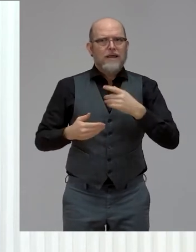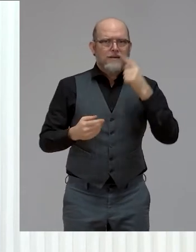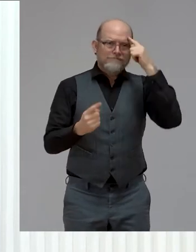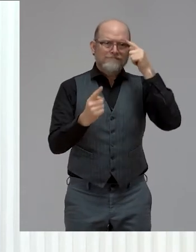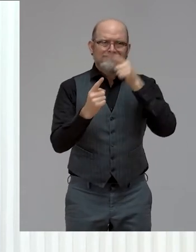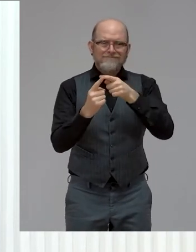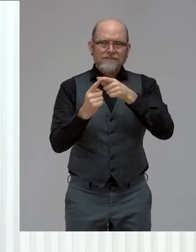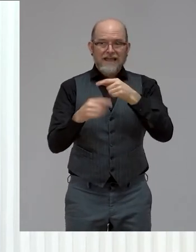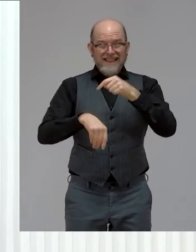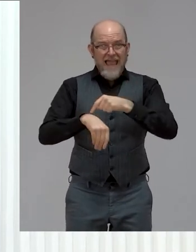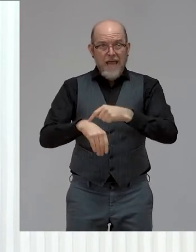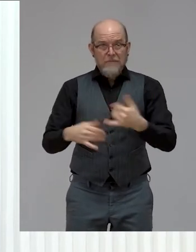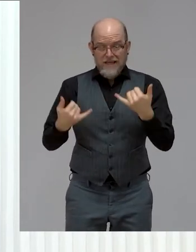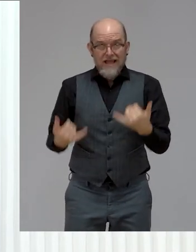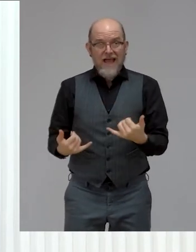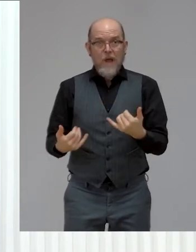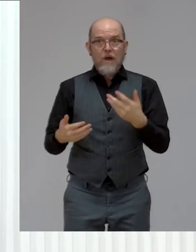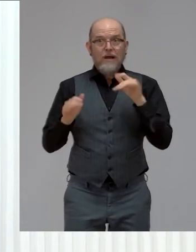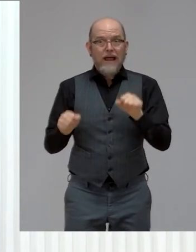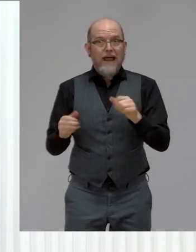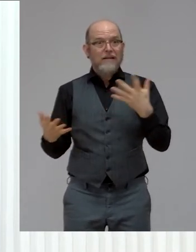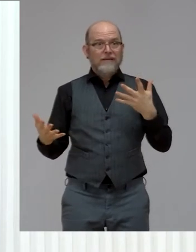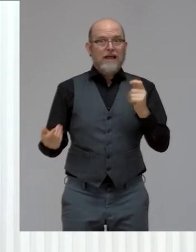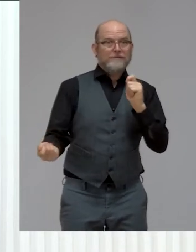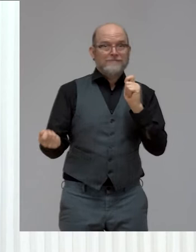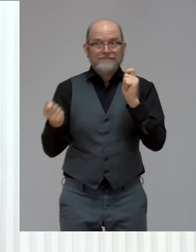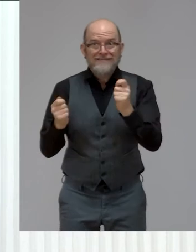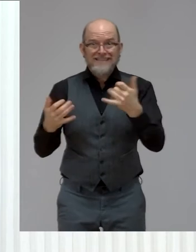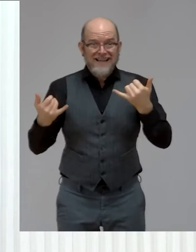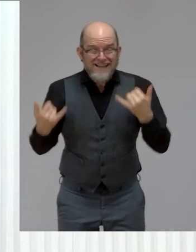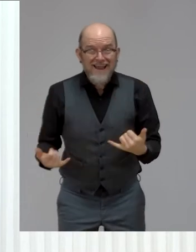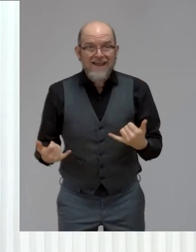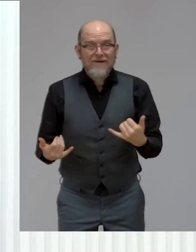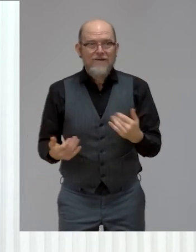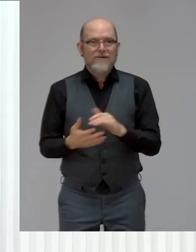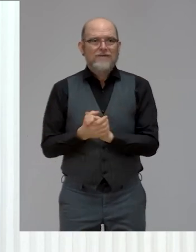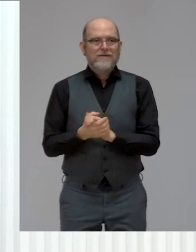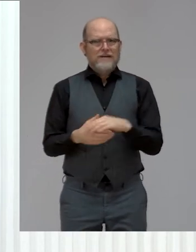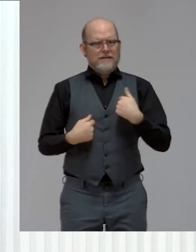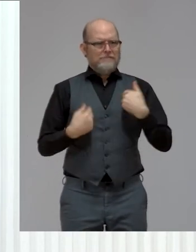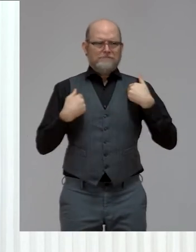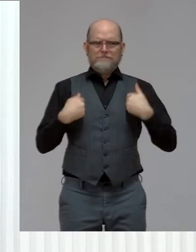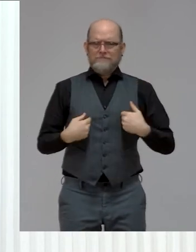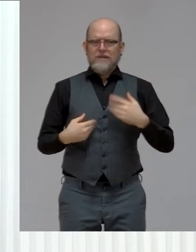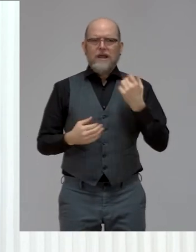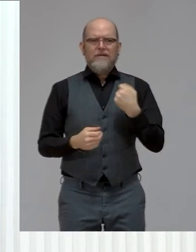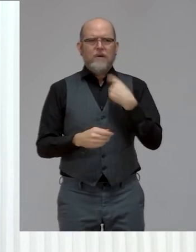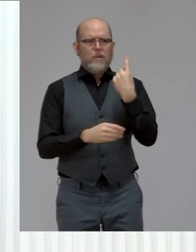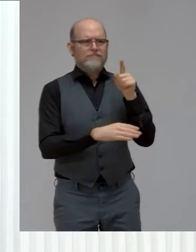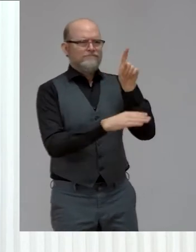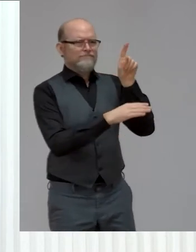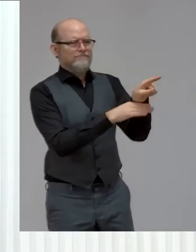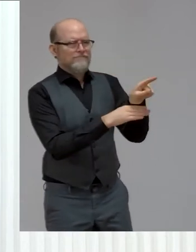changed and why that happened. I personally commissioned Emmerich Weissenberger and